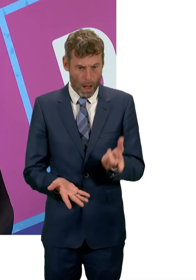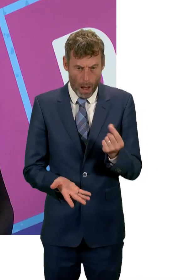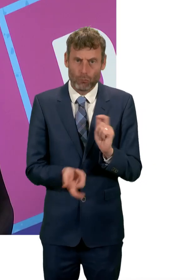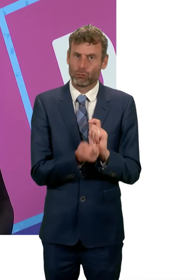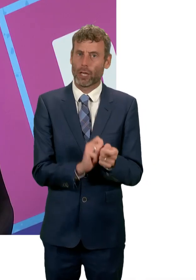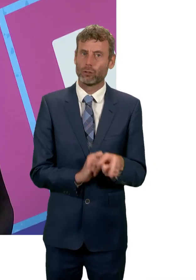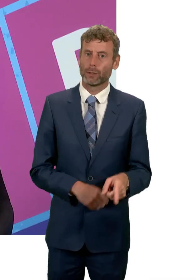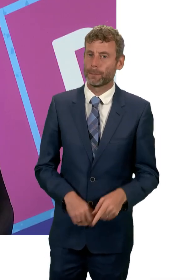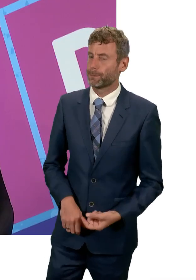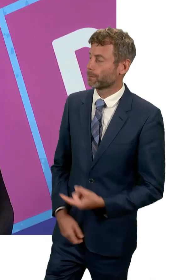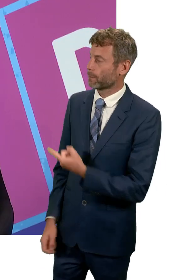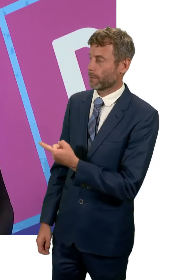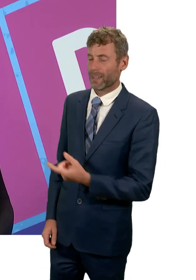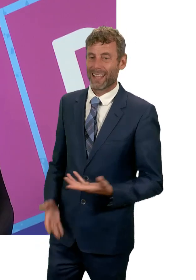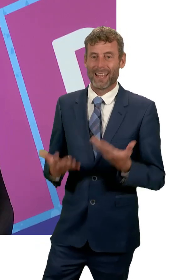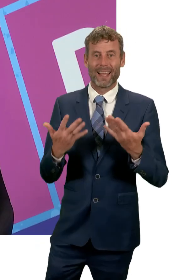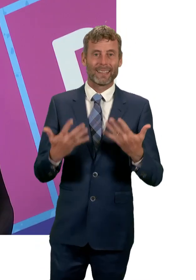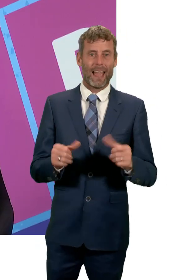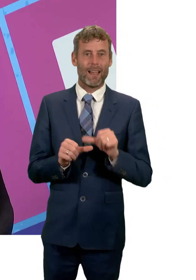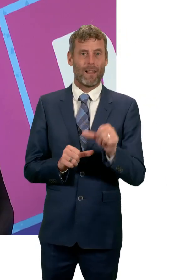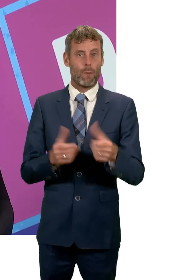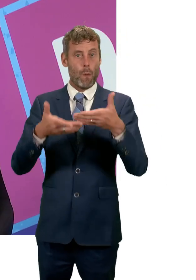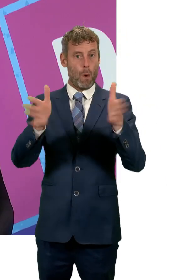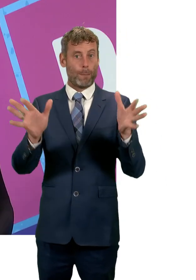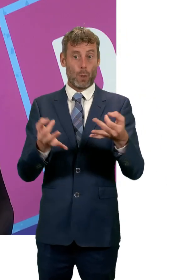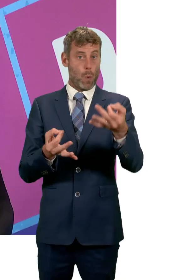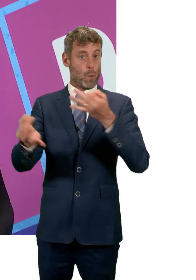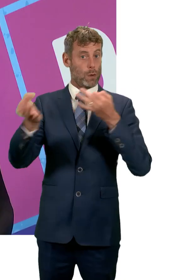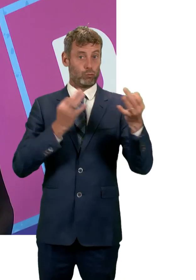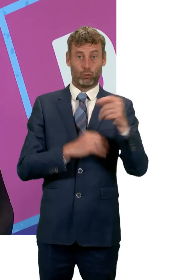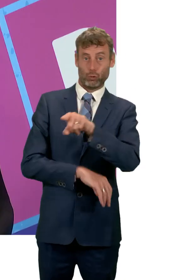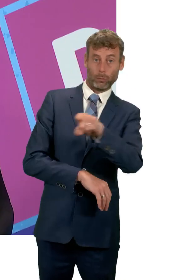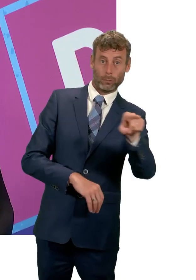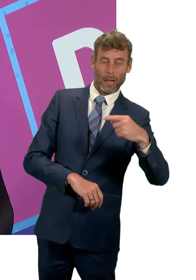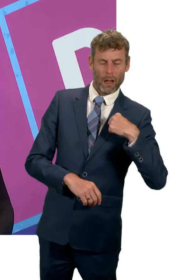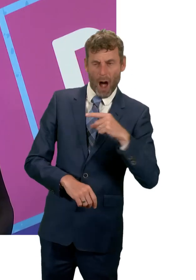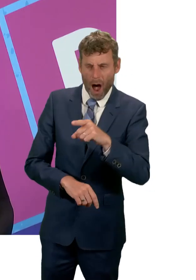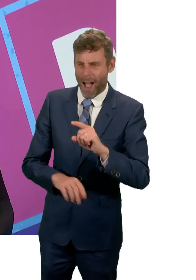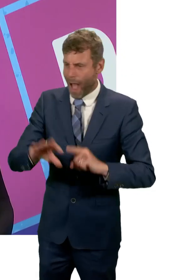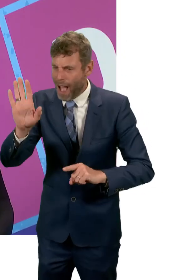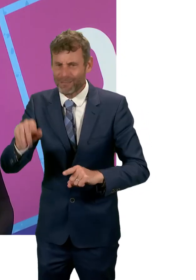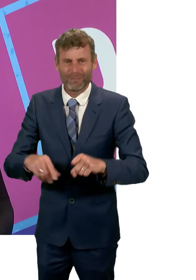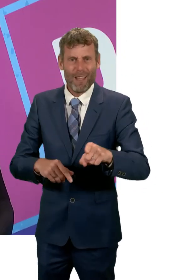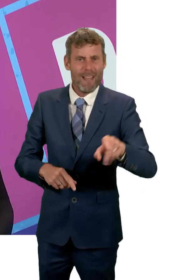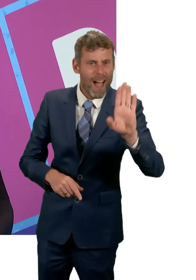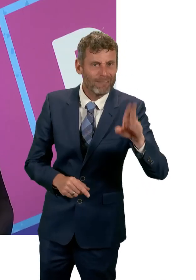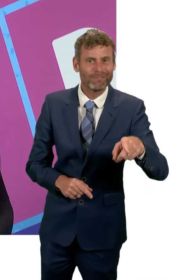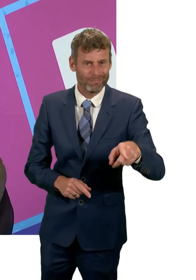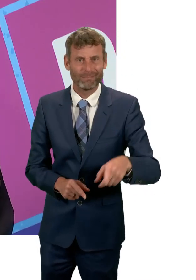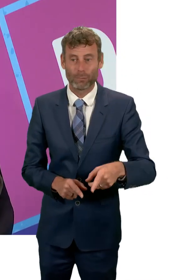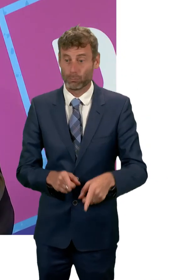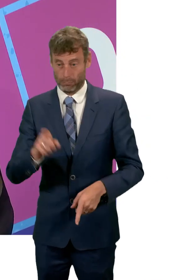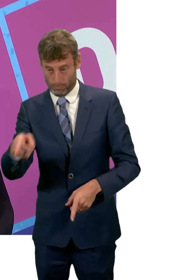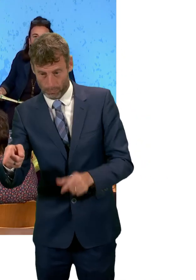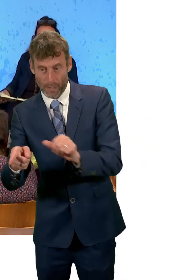front of me, but I'm keen to come to the audience. Any thoughts or questions? There's a couple of hands up here. We'll go first here and then to